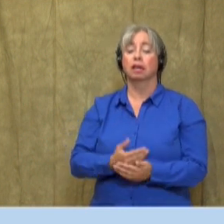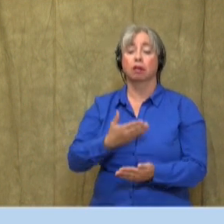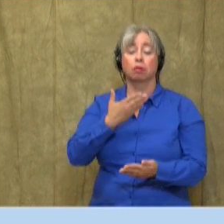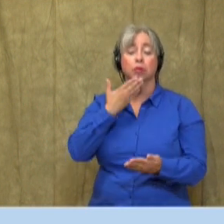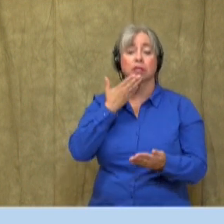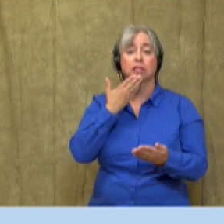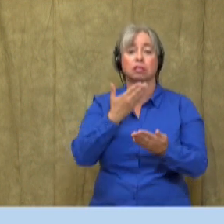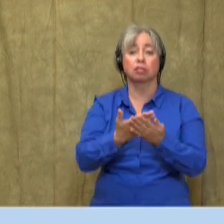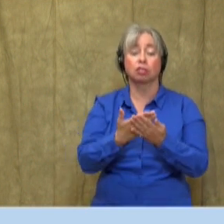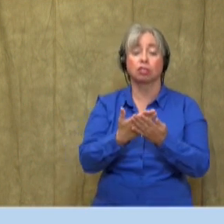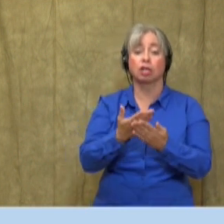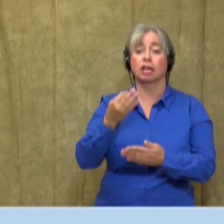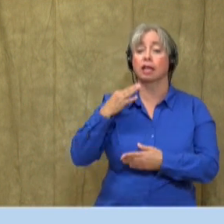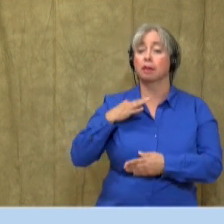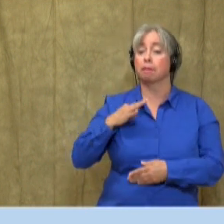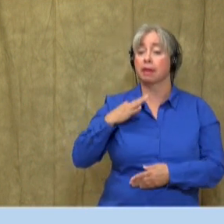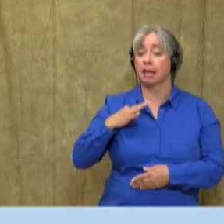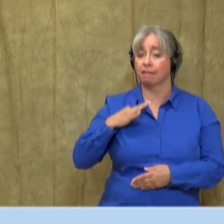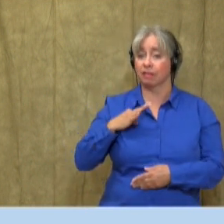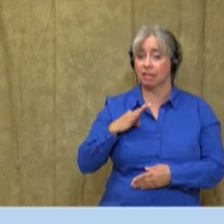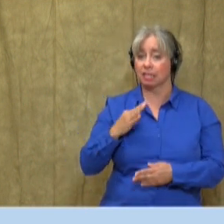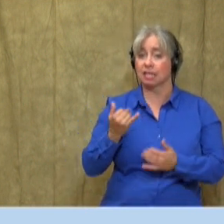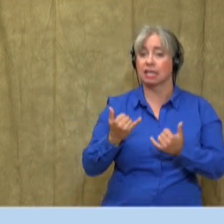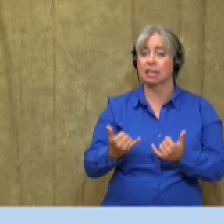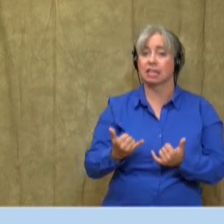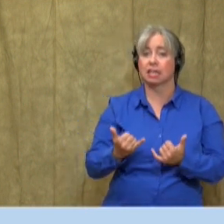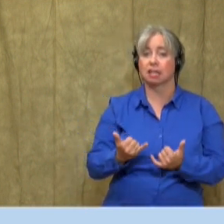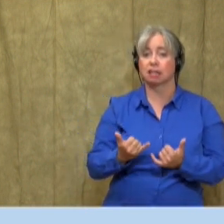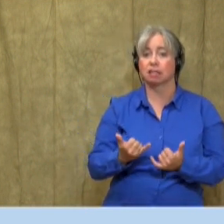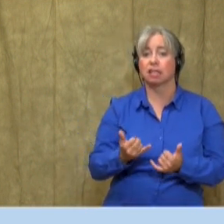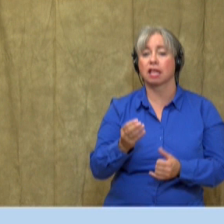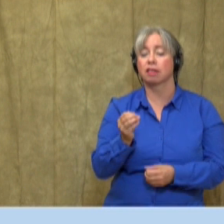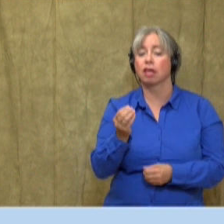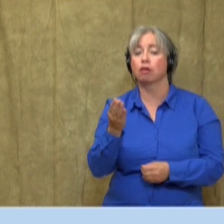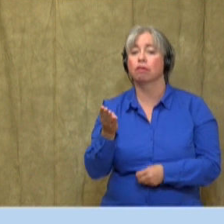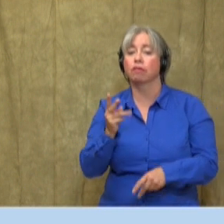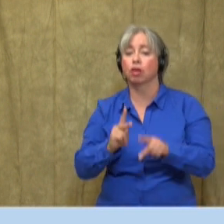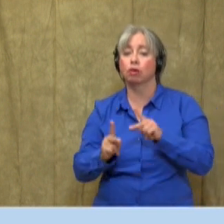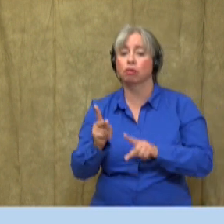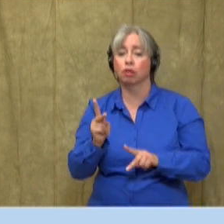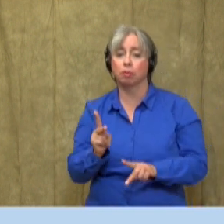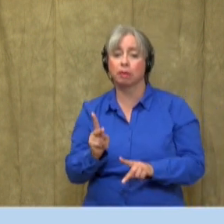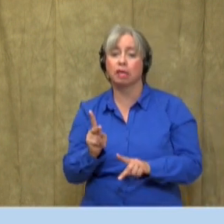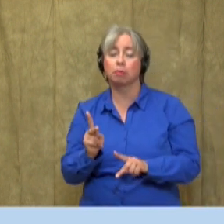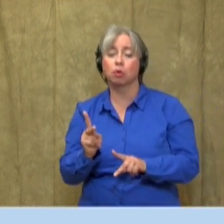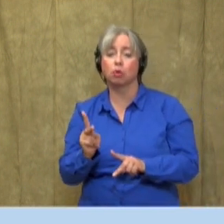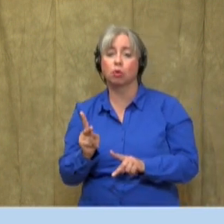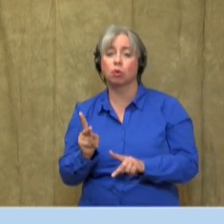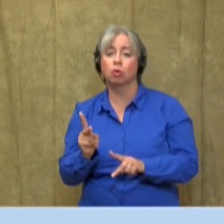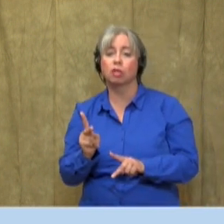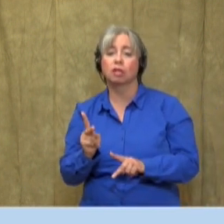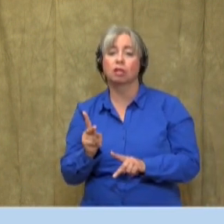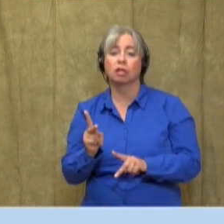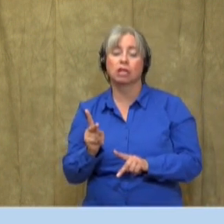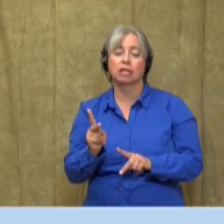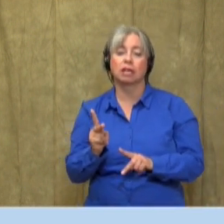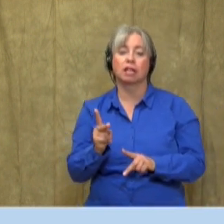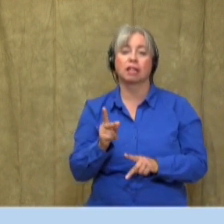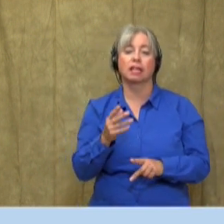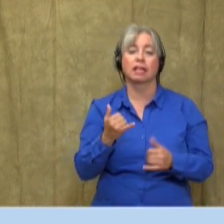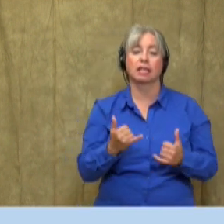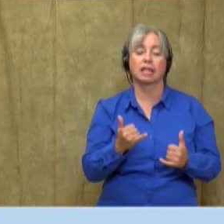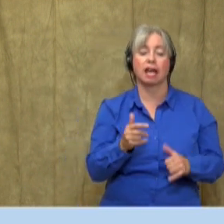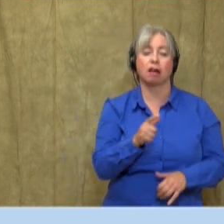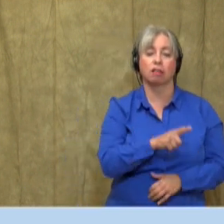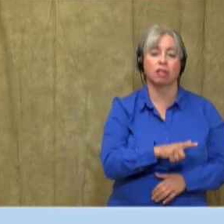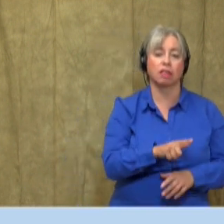people because now there were fewer people to vie for the good jobs, so you could almost, the middle class, that lower class we talked about earlier,